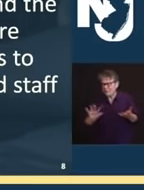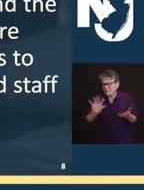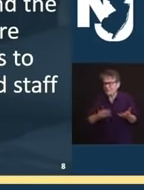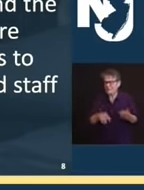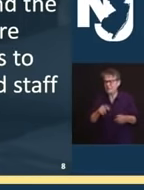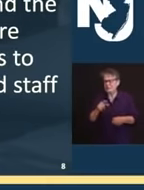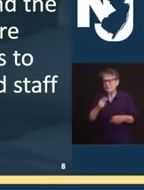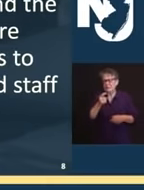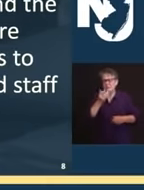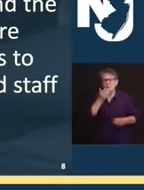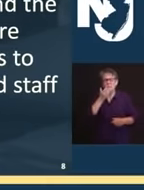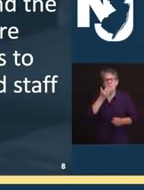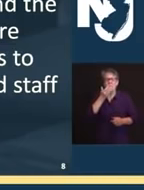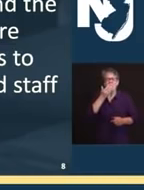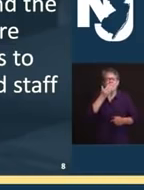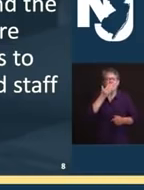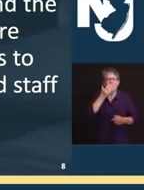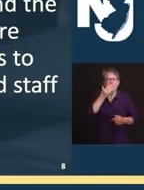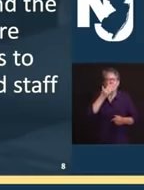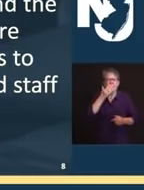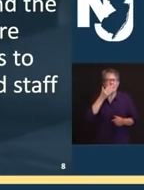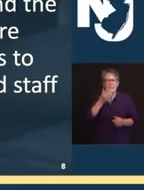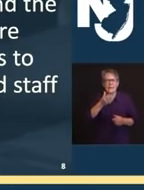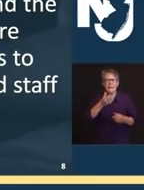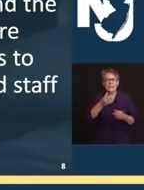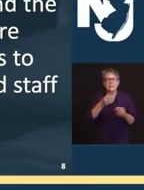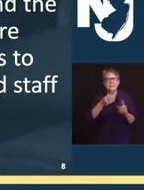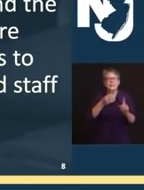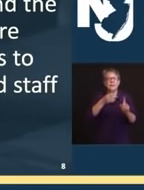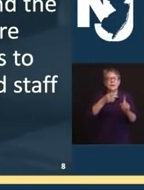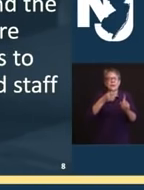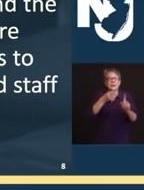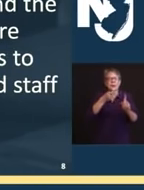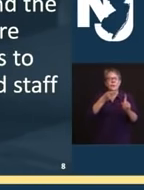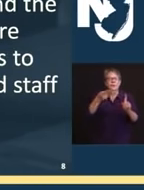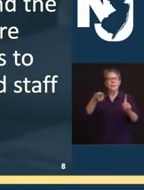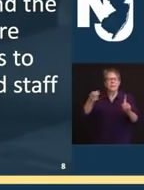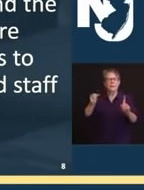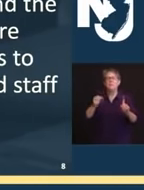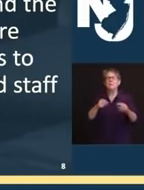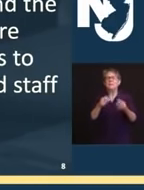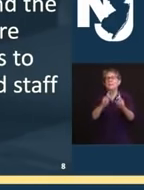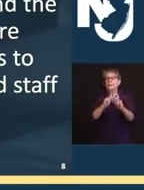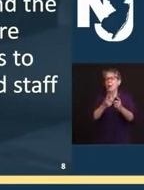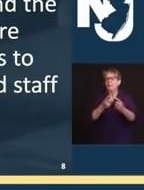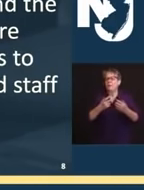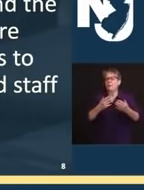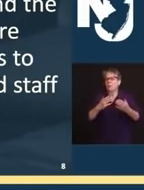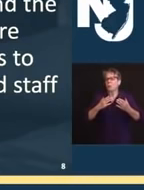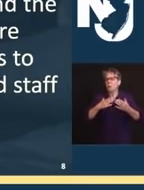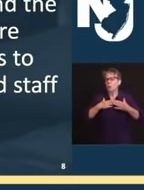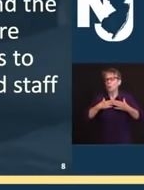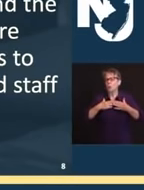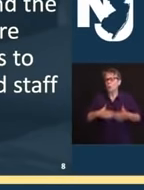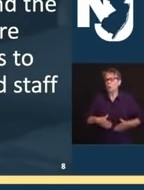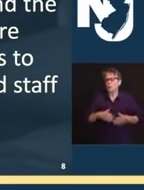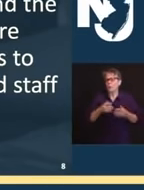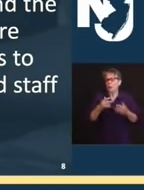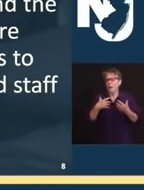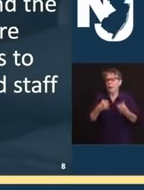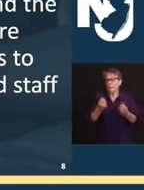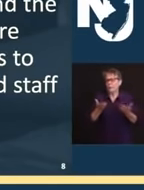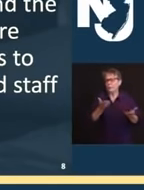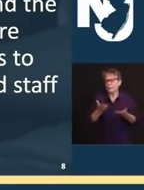Pat Callahan, and Acting Education Commissioner Angelica Allen McMillan for their work in getting